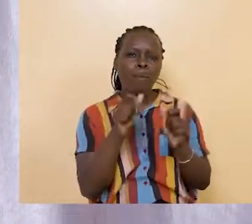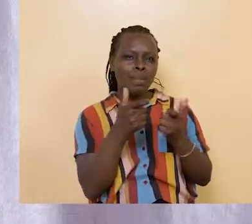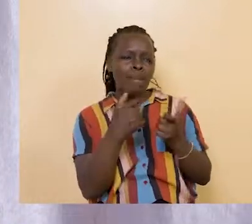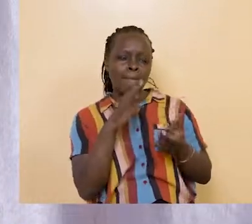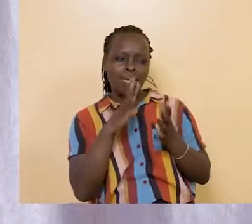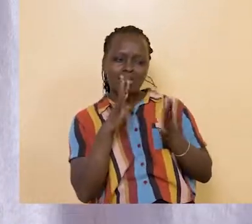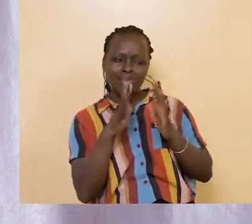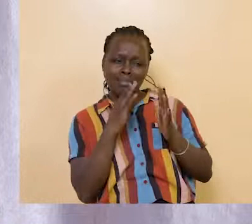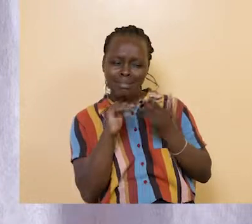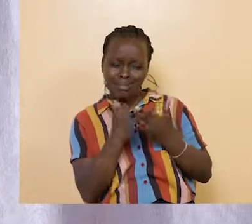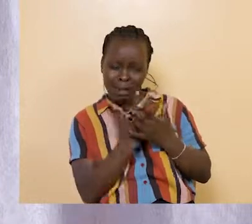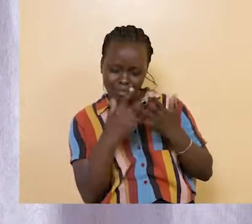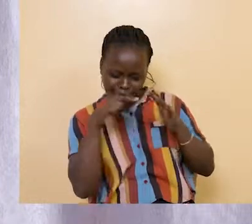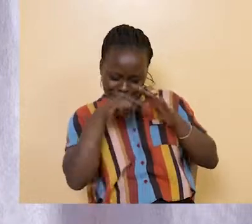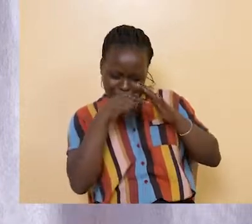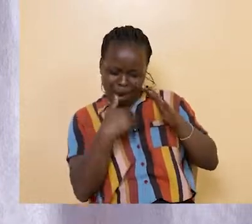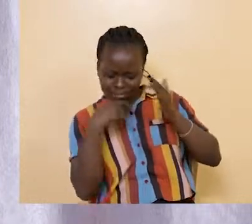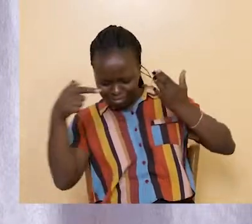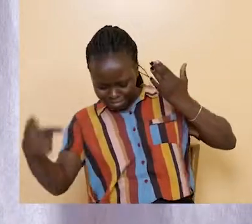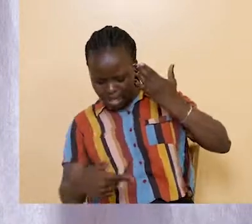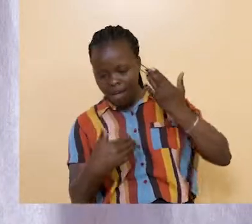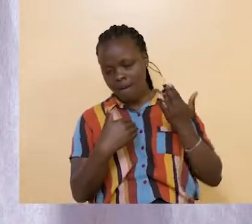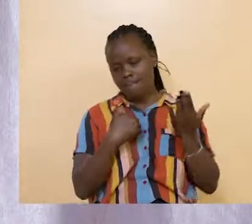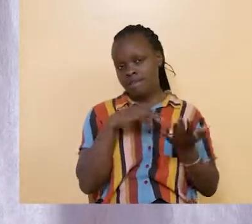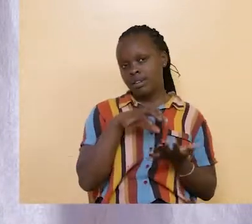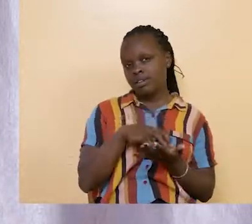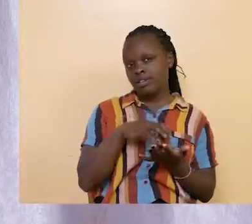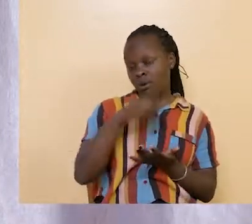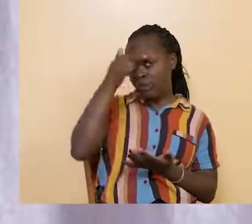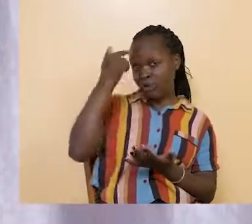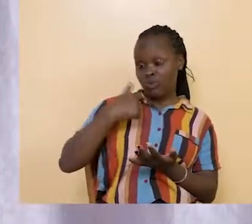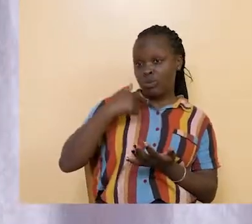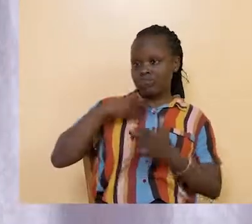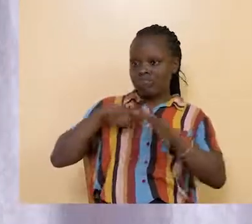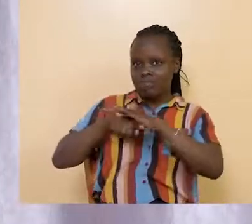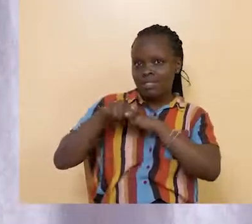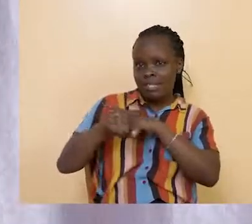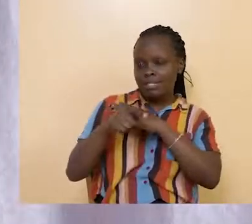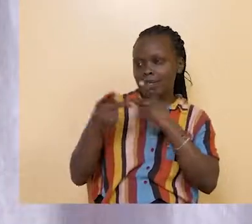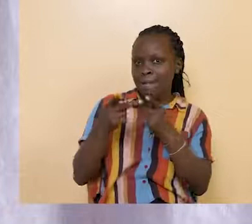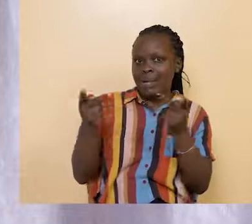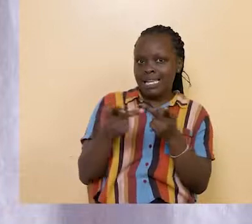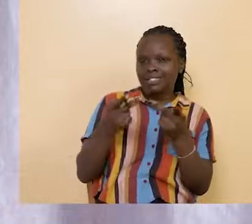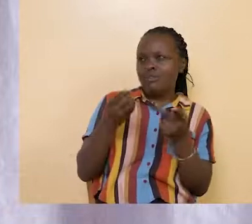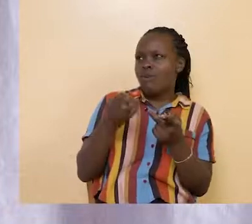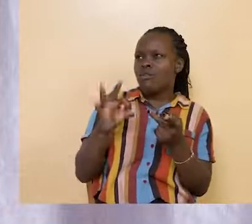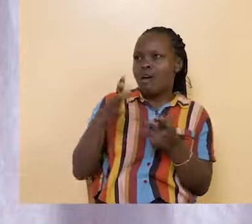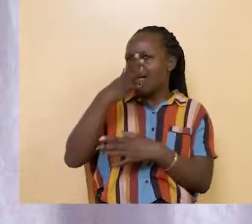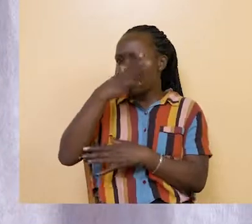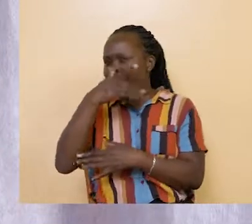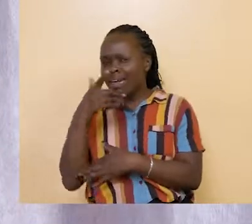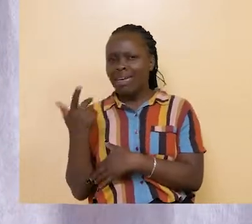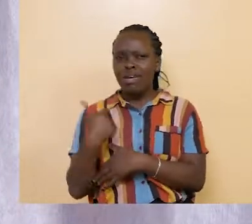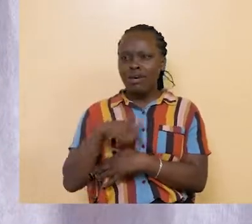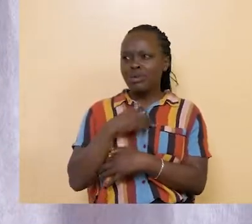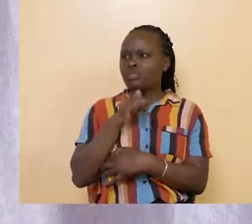speaks further to the issue that we have a heart problem, because we have entered this space of deceit, which is really what it is,